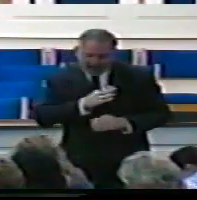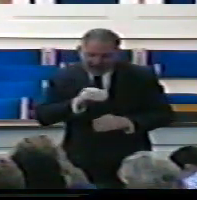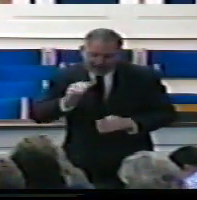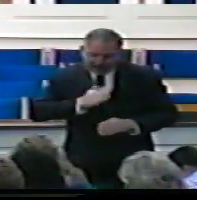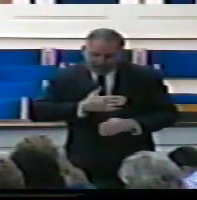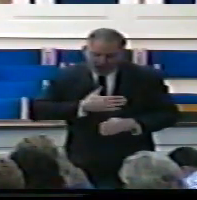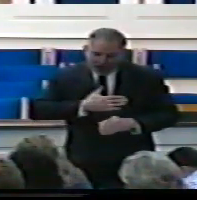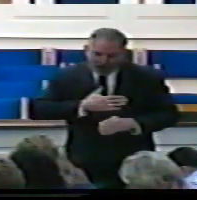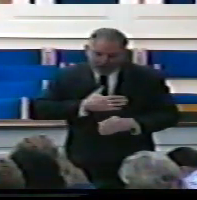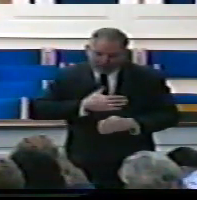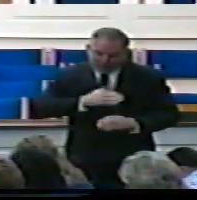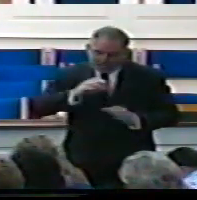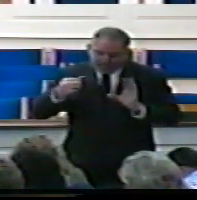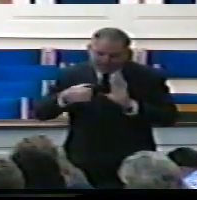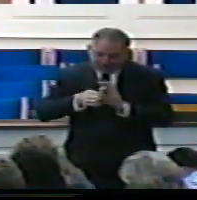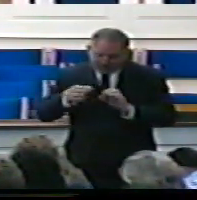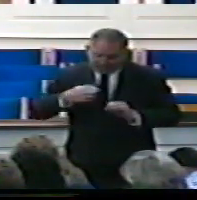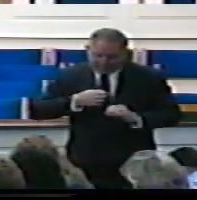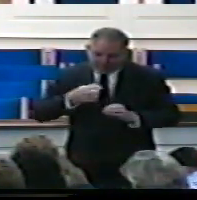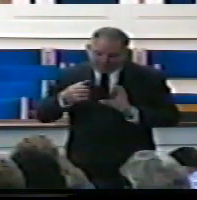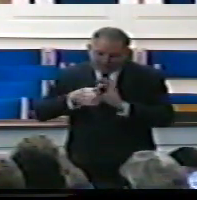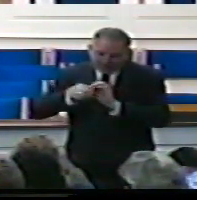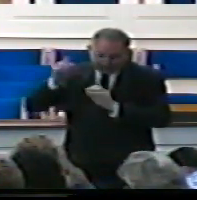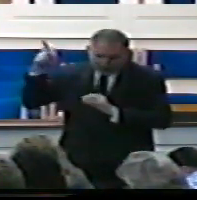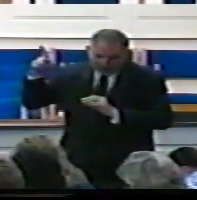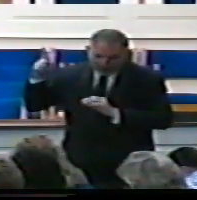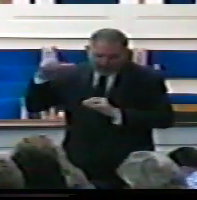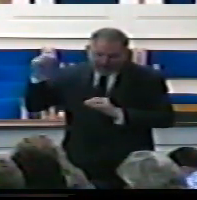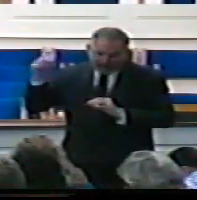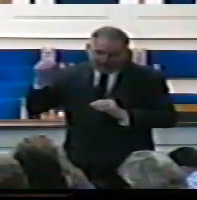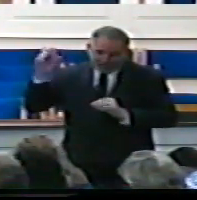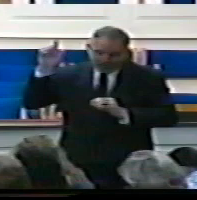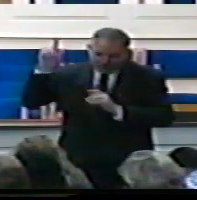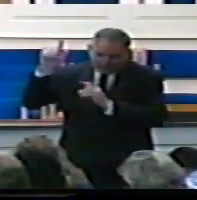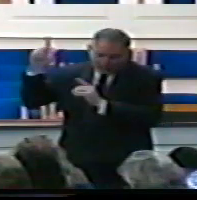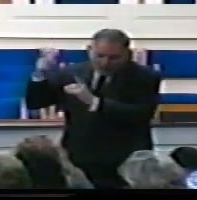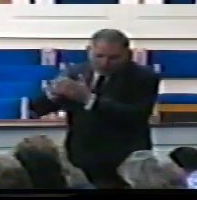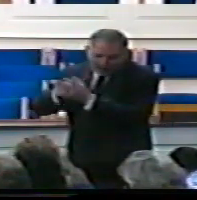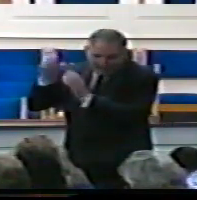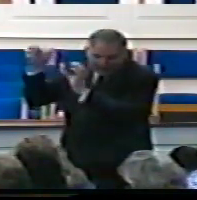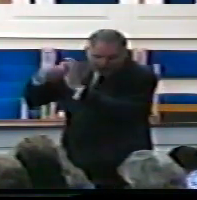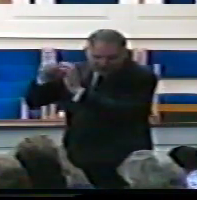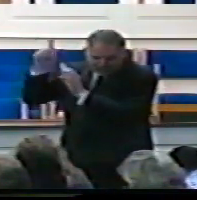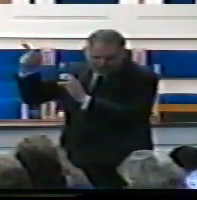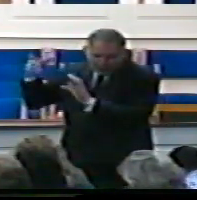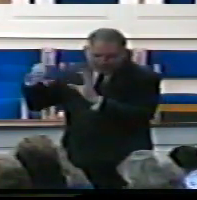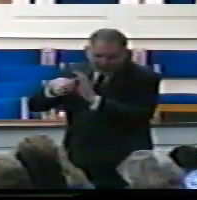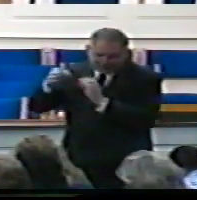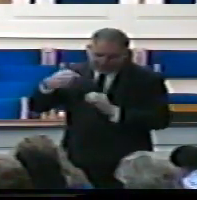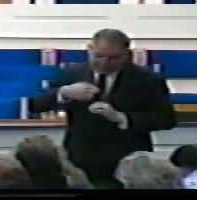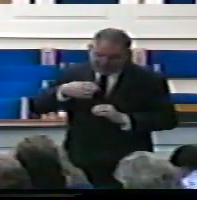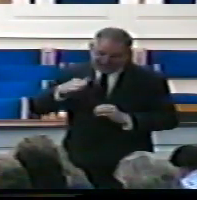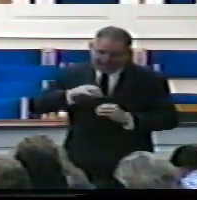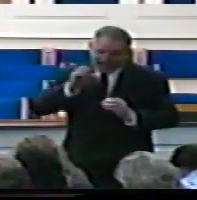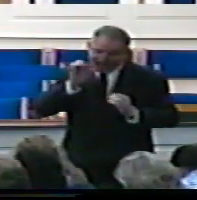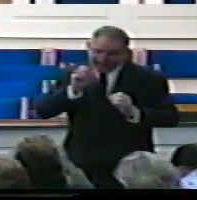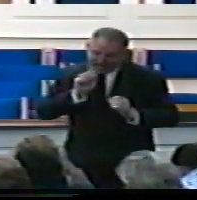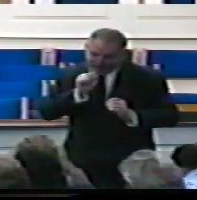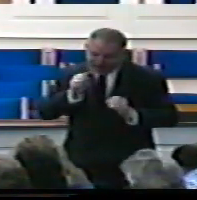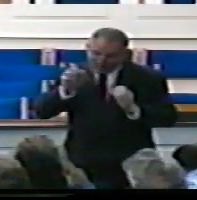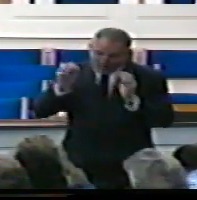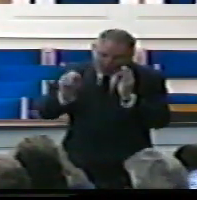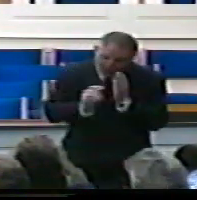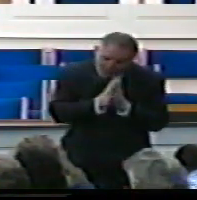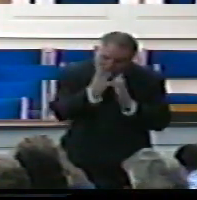said, all are mine are thine, and thine are mine, and I am glorified in them. He's wanting us to know that how we treat the Word of